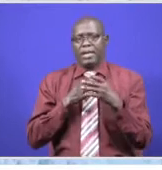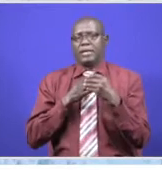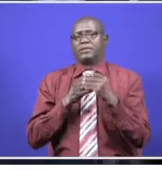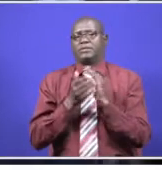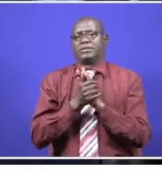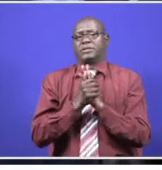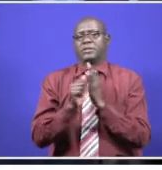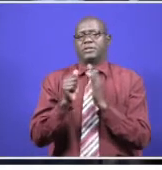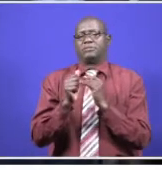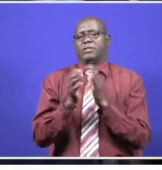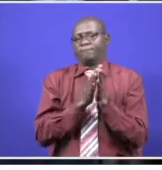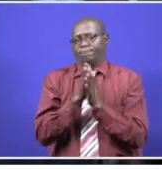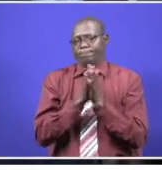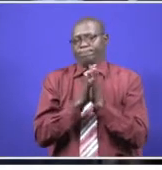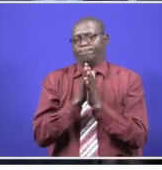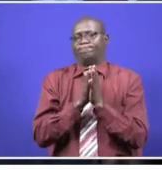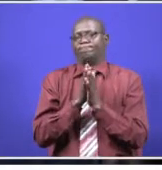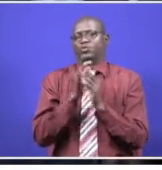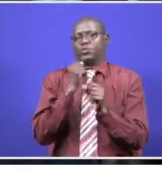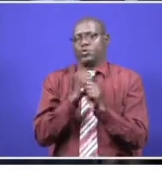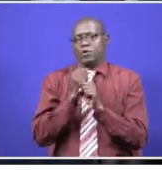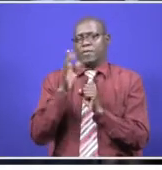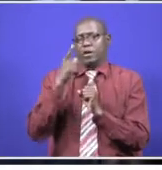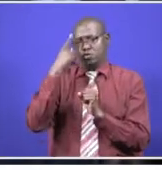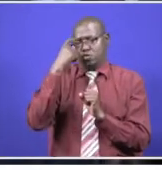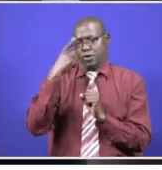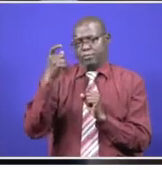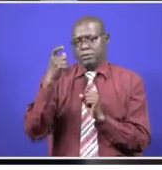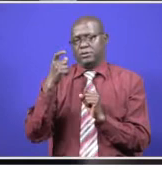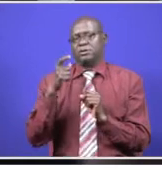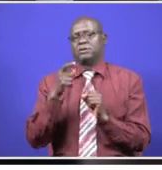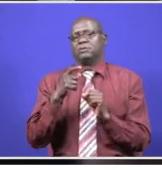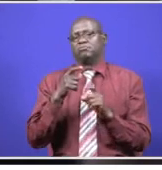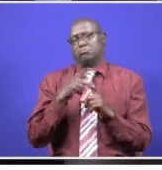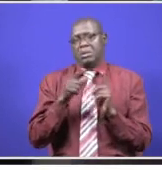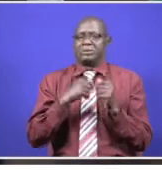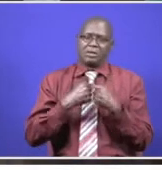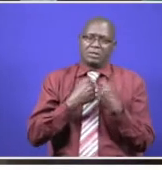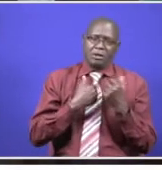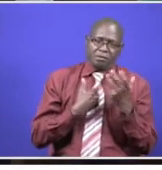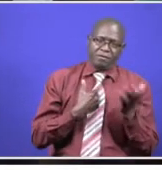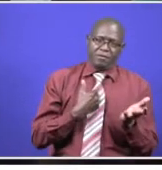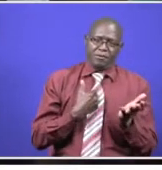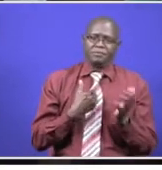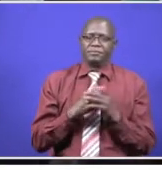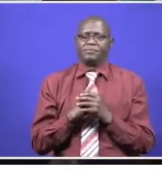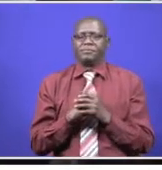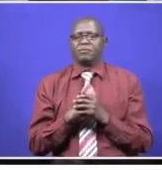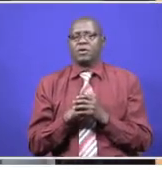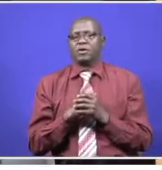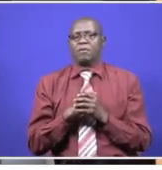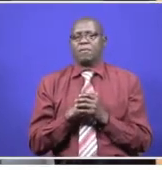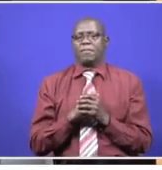an inspiration to pursue their dreams, regardless of the challenges they face. The summit ends on Friday, 4th November